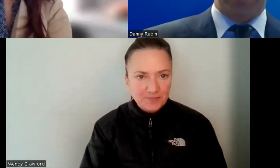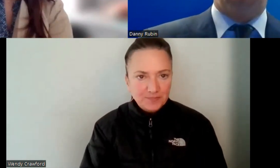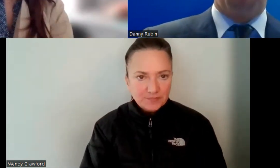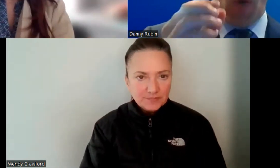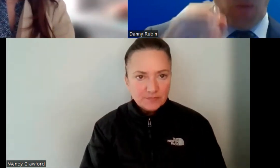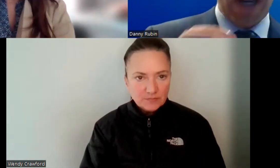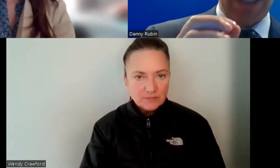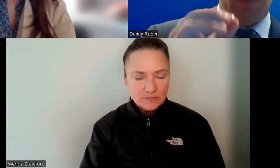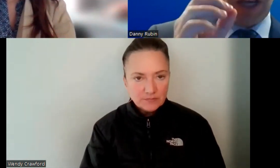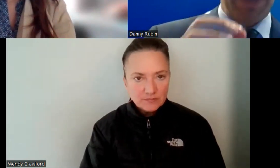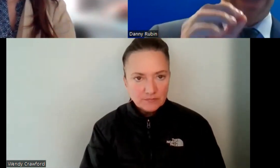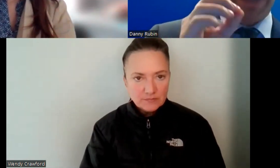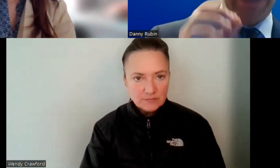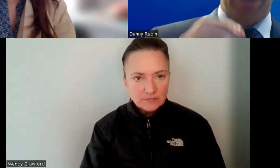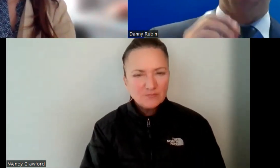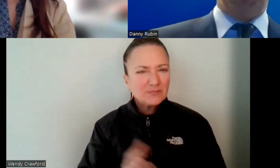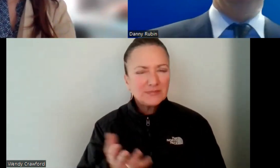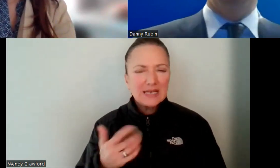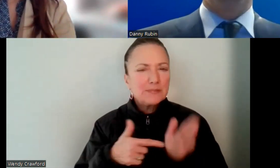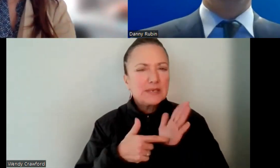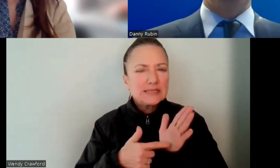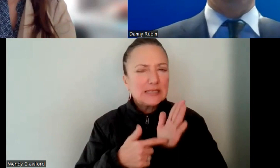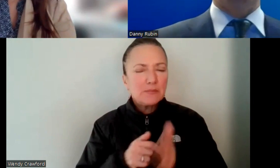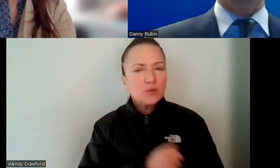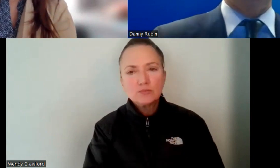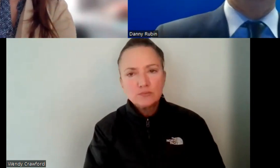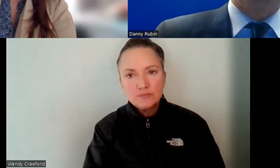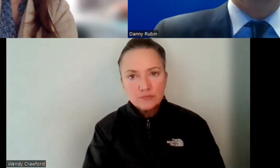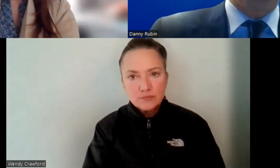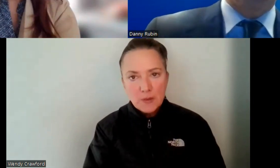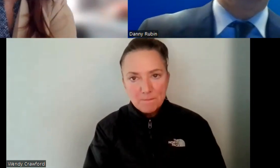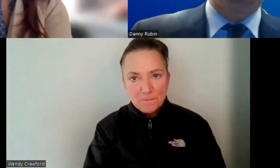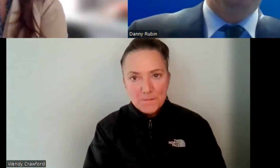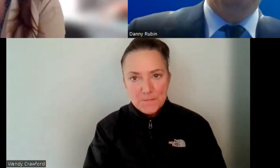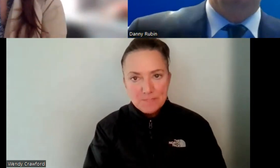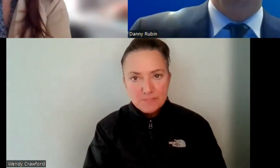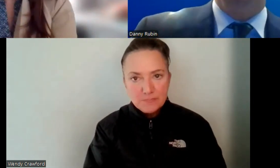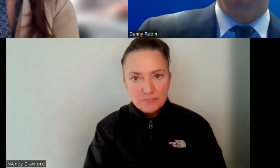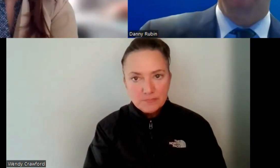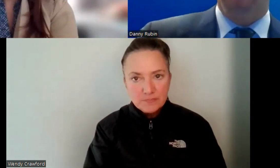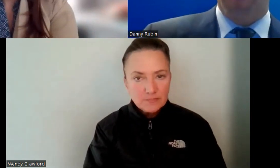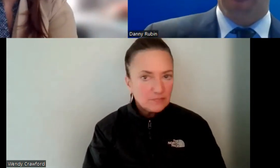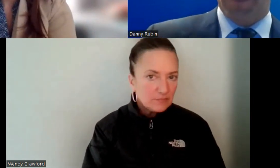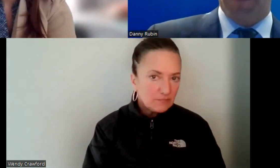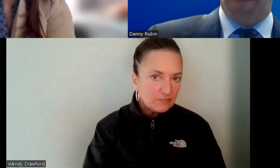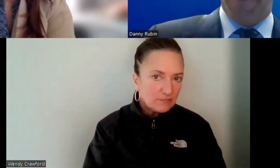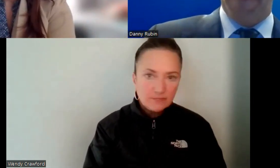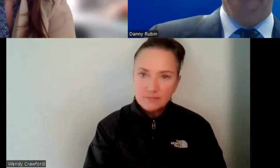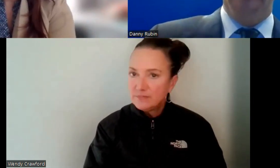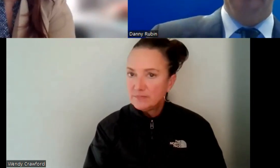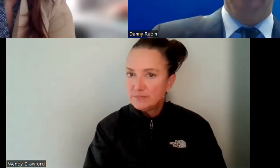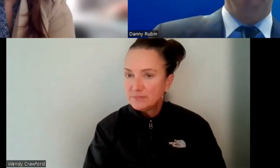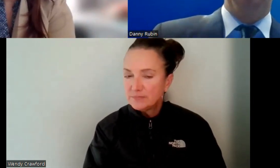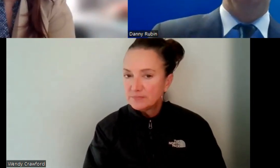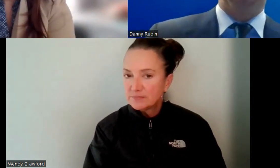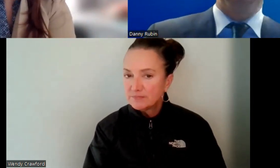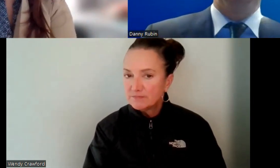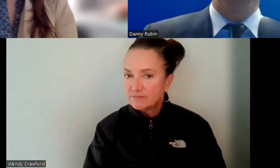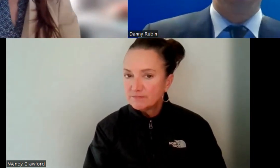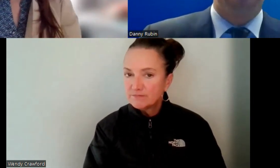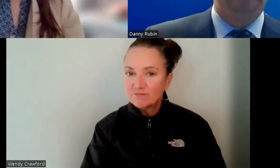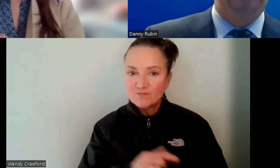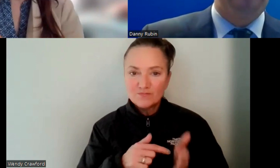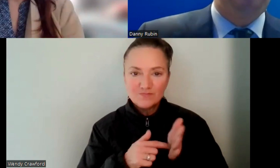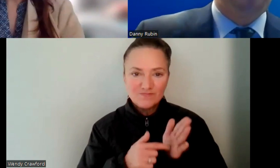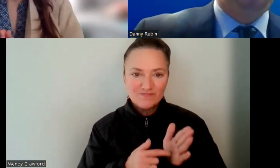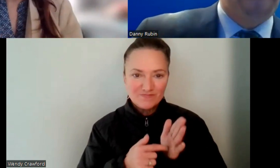of somebody's health? What is it? Give me an example of communication. Yeah, so I'll give you an example. And this